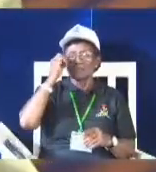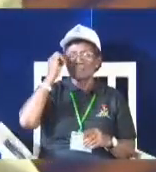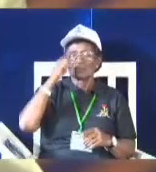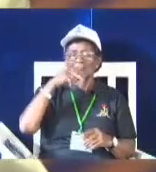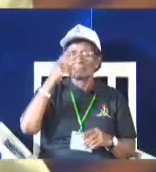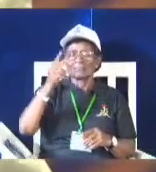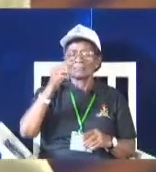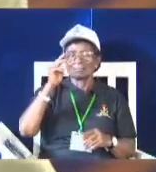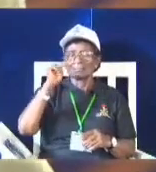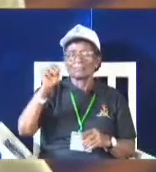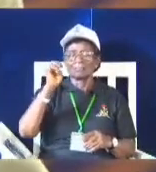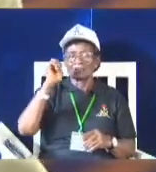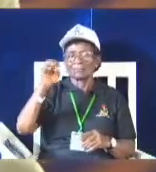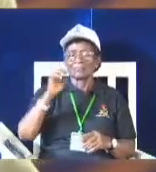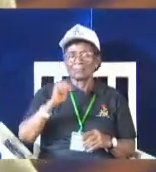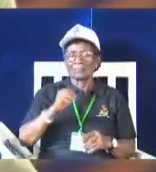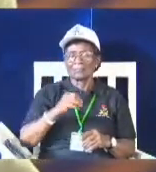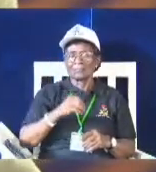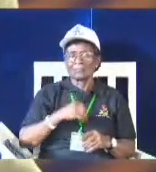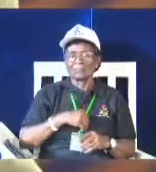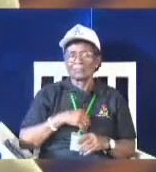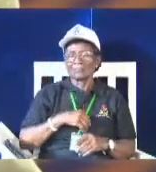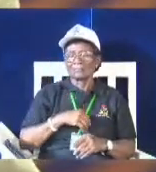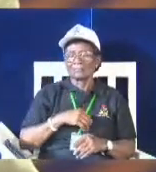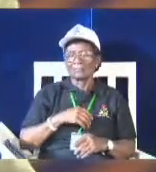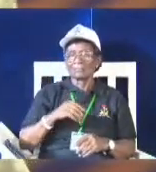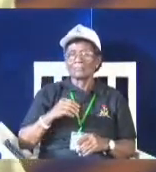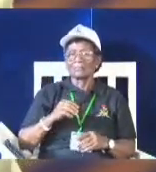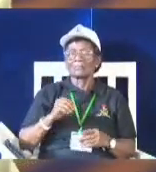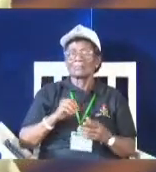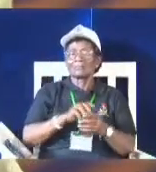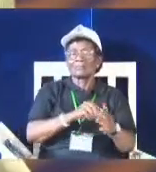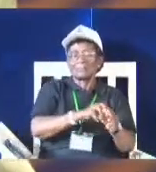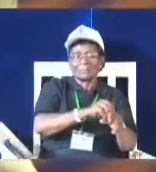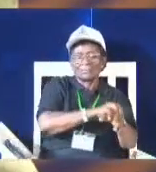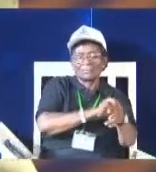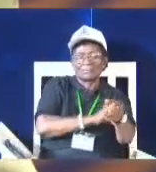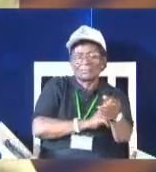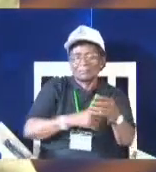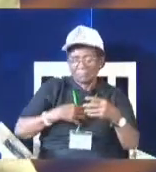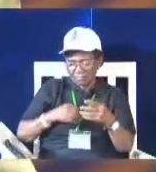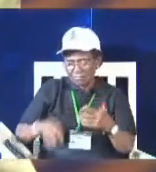there were rashes all over his body. What happened?